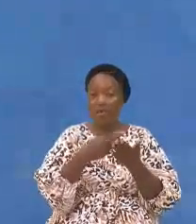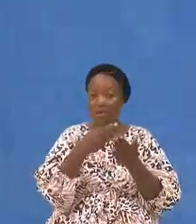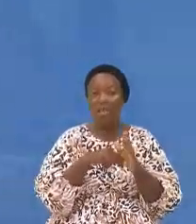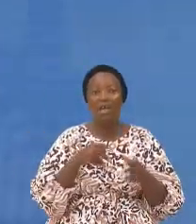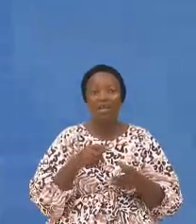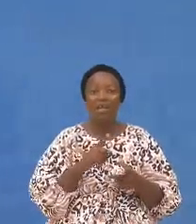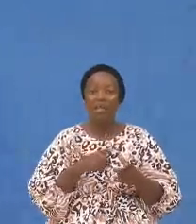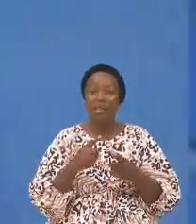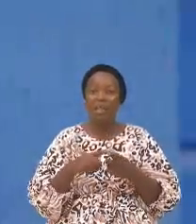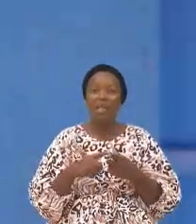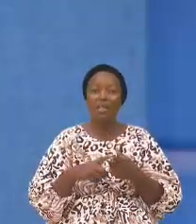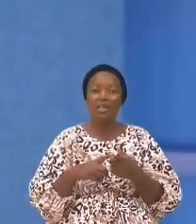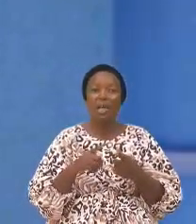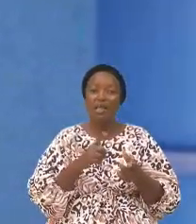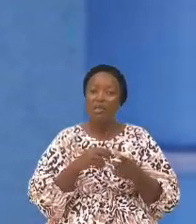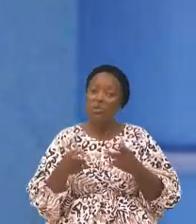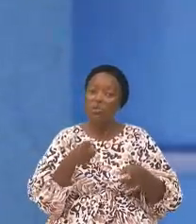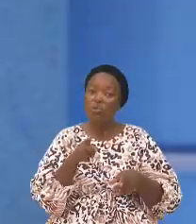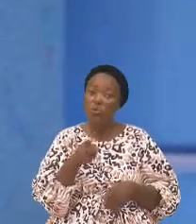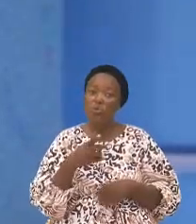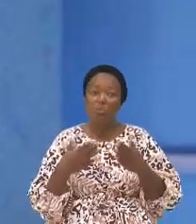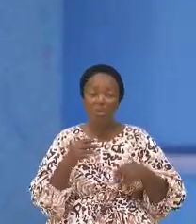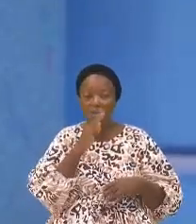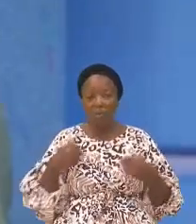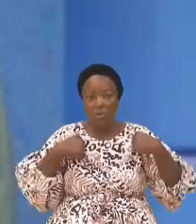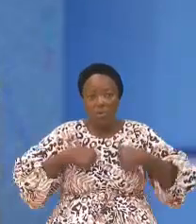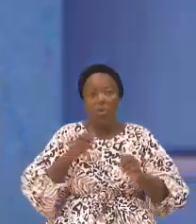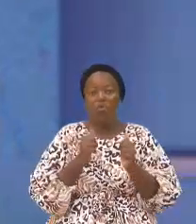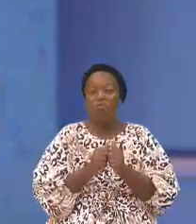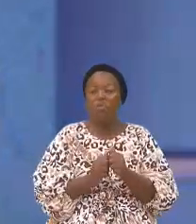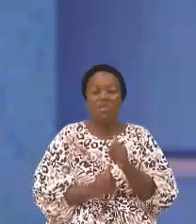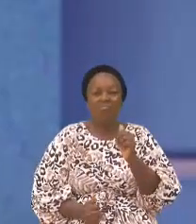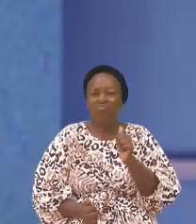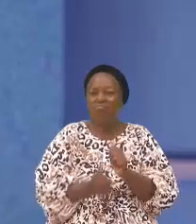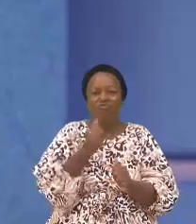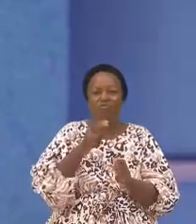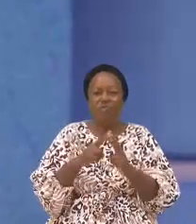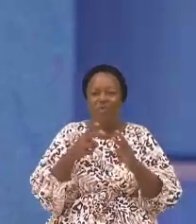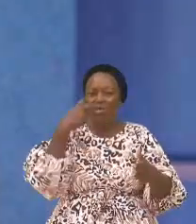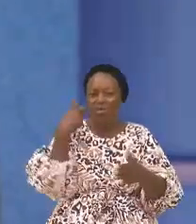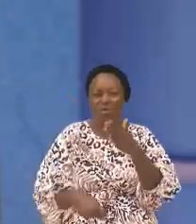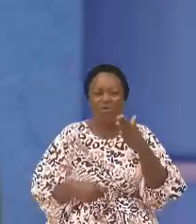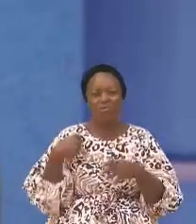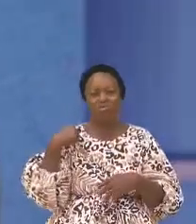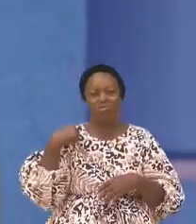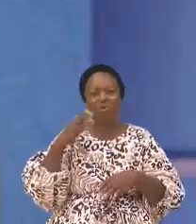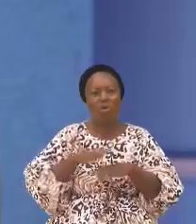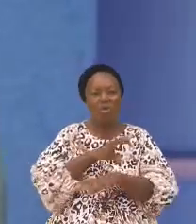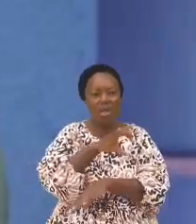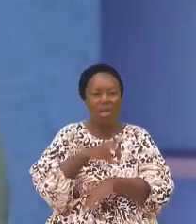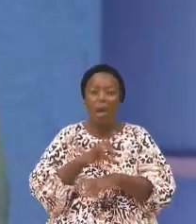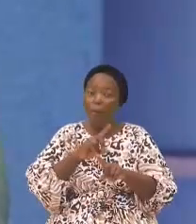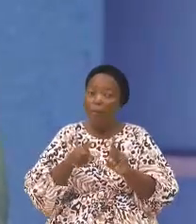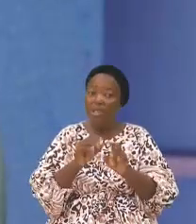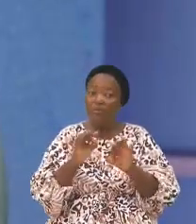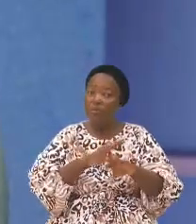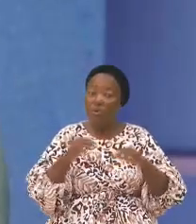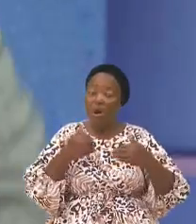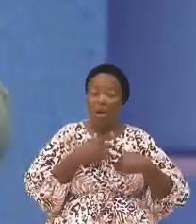the robe of righteousness, you may be clothed with the most expensive clothes on